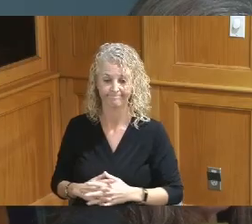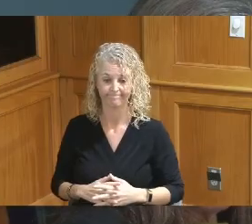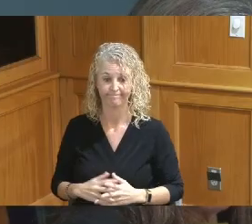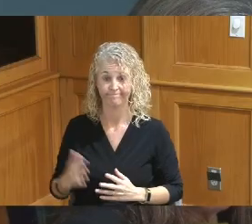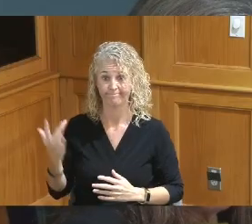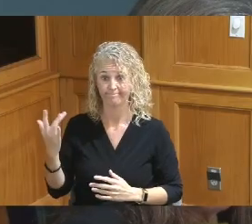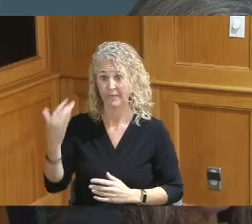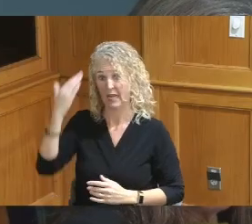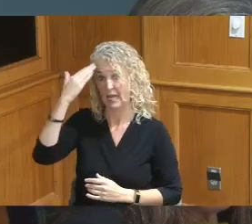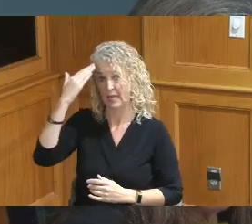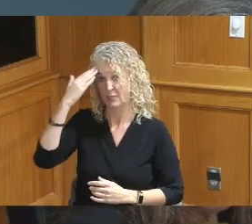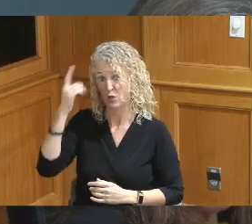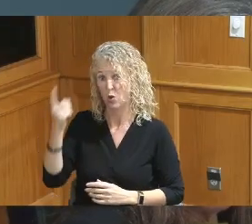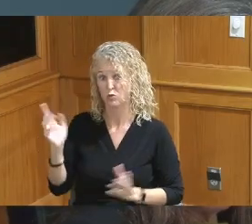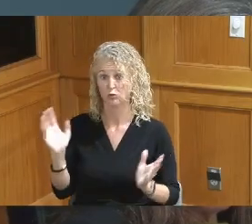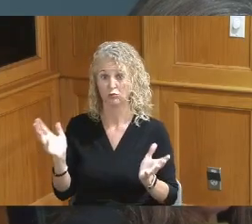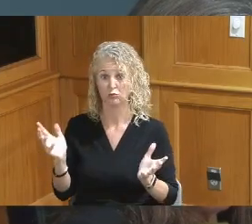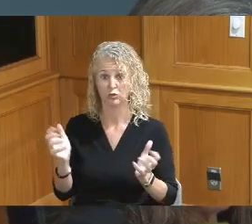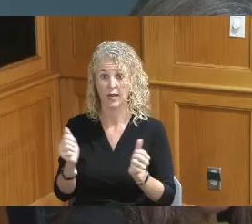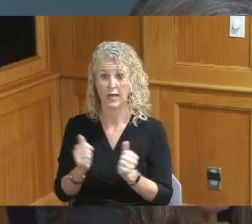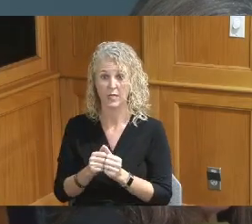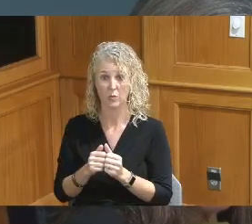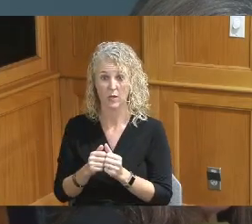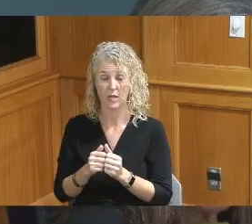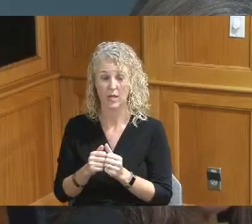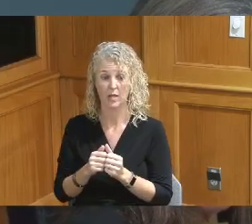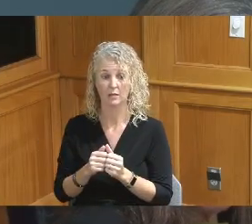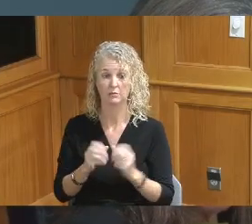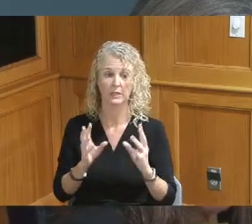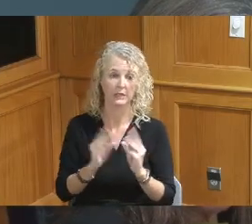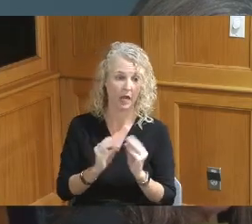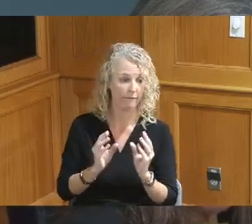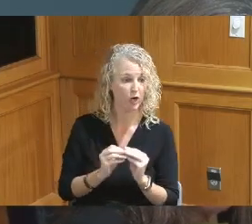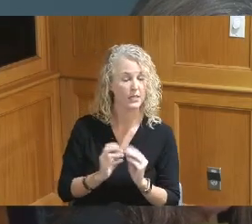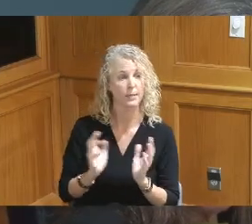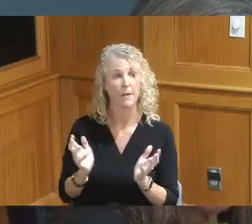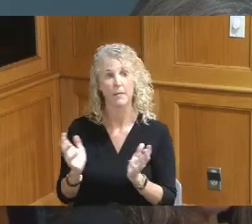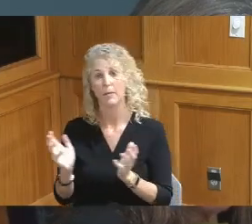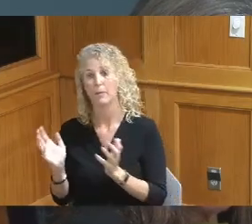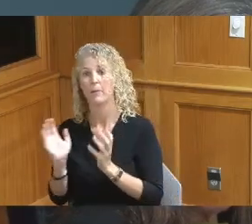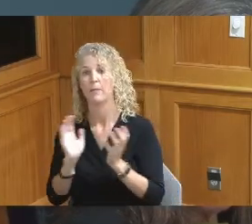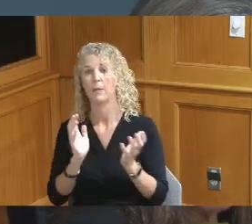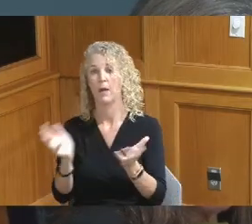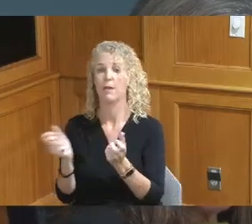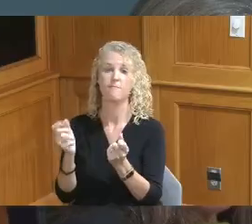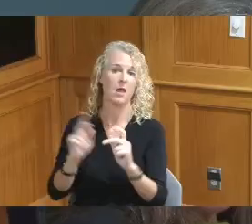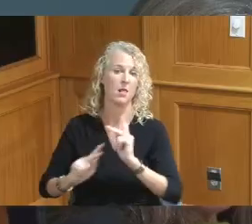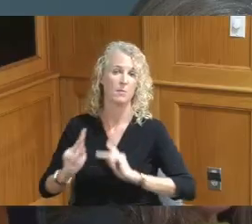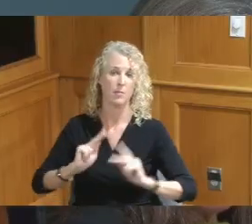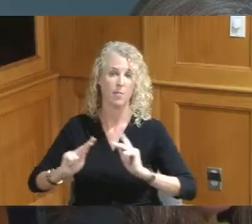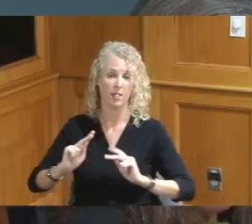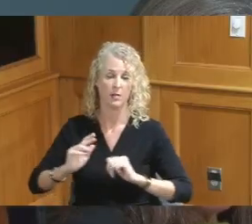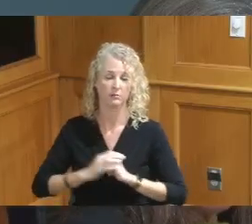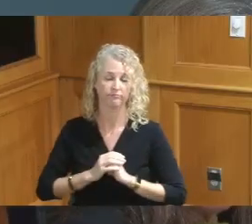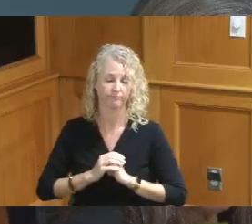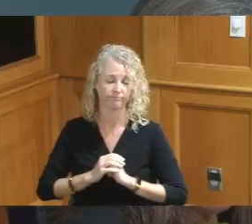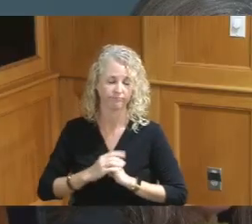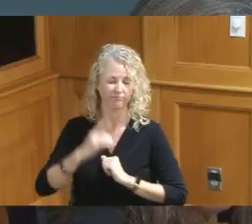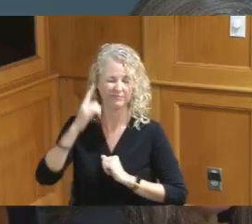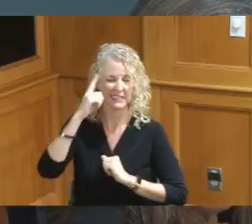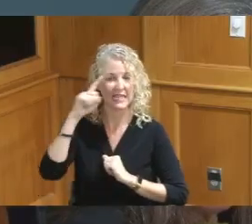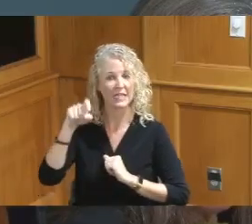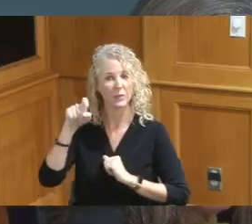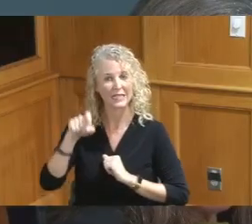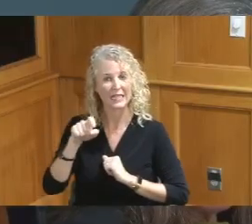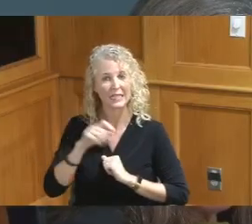I know you've been talking to, like you said, you went to a conference, you talked to me, you talked to other people. But I think we